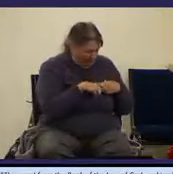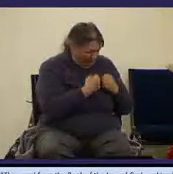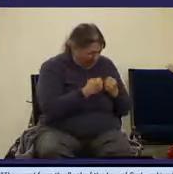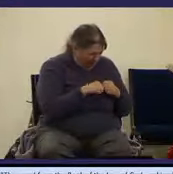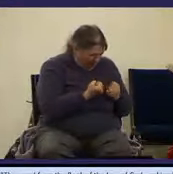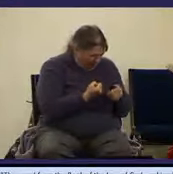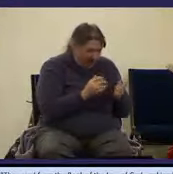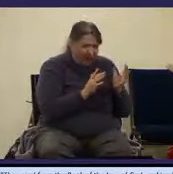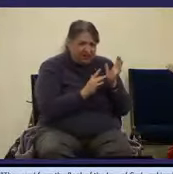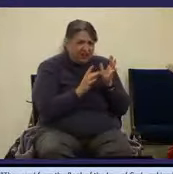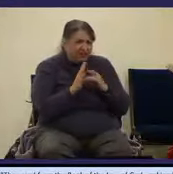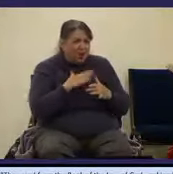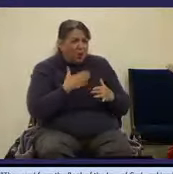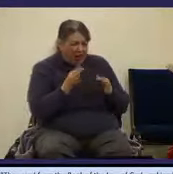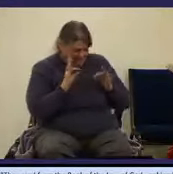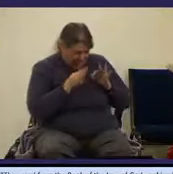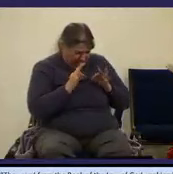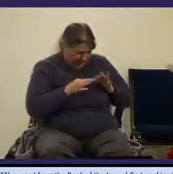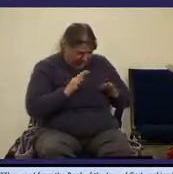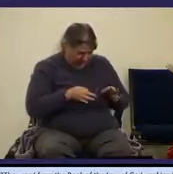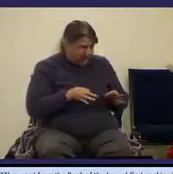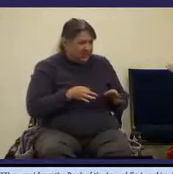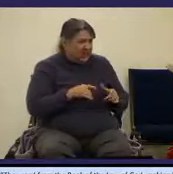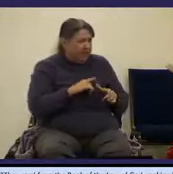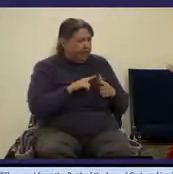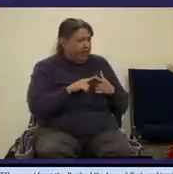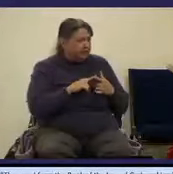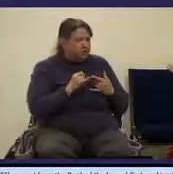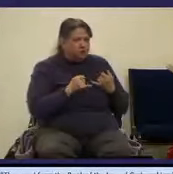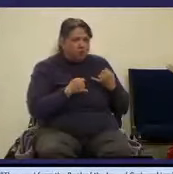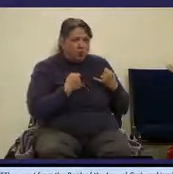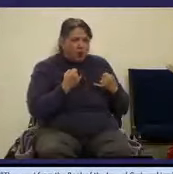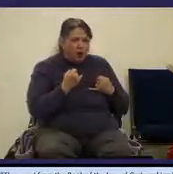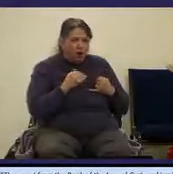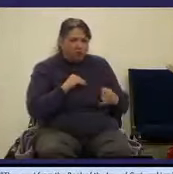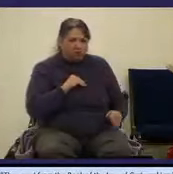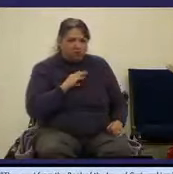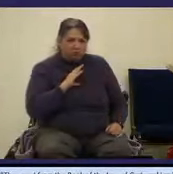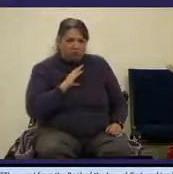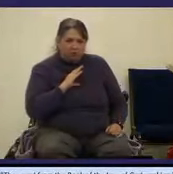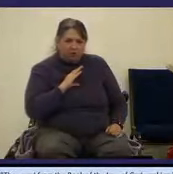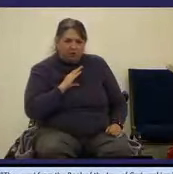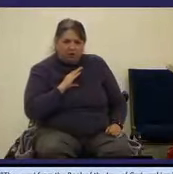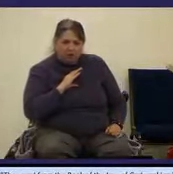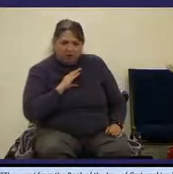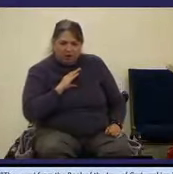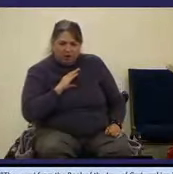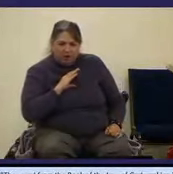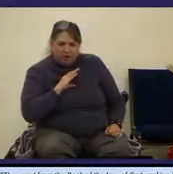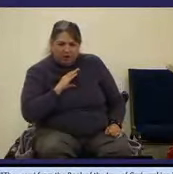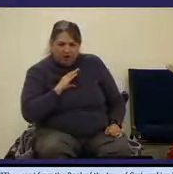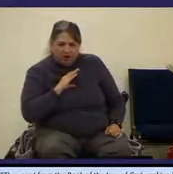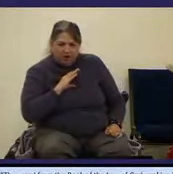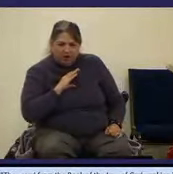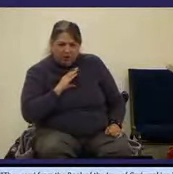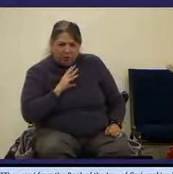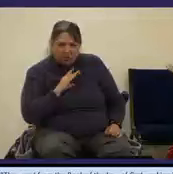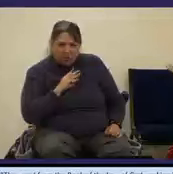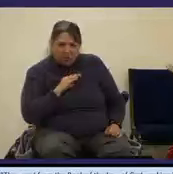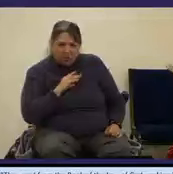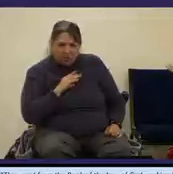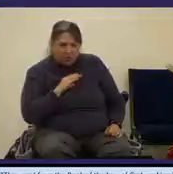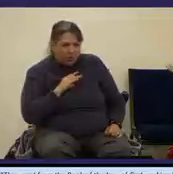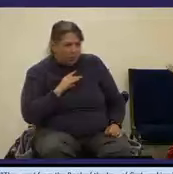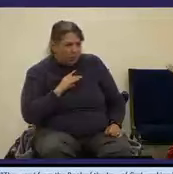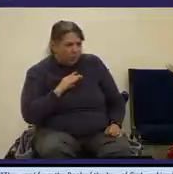broken, that's where joy comes from. And Jesus' joy came from what he came to do. The joy of the Lord is our strength.